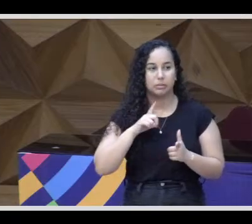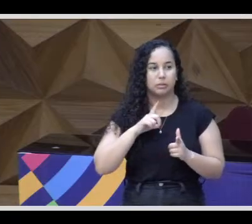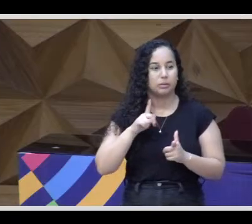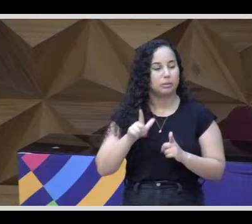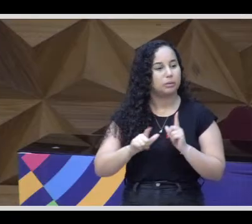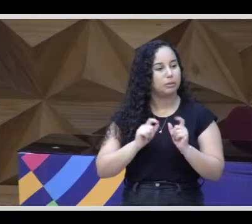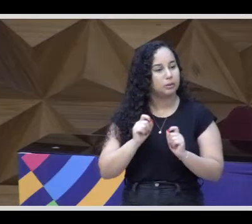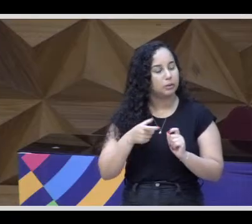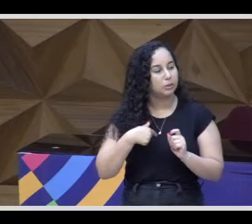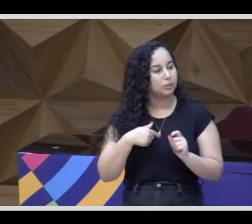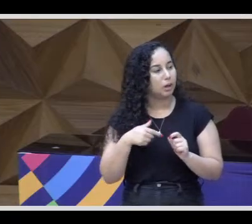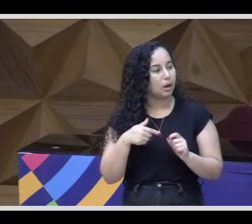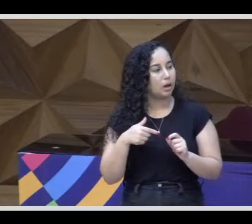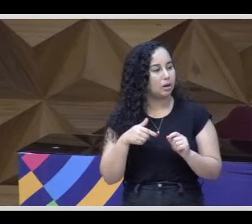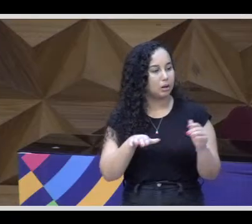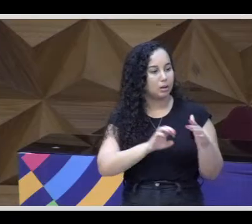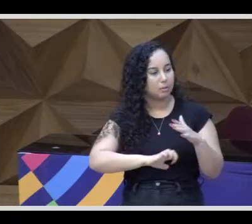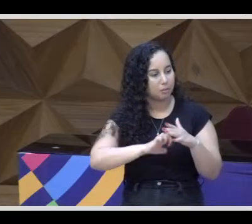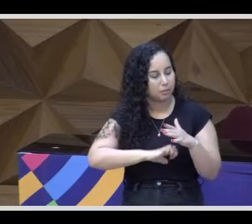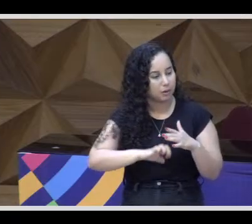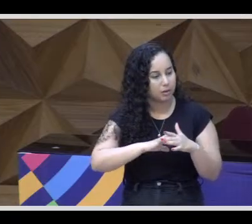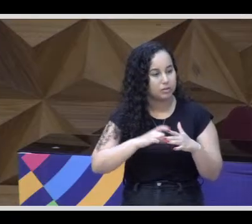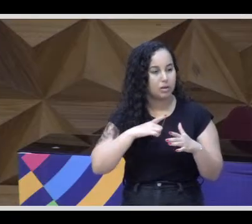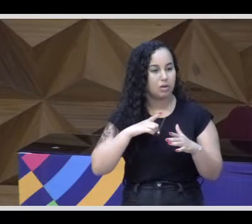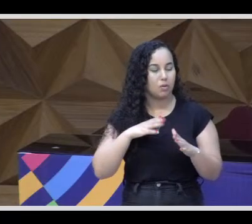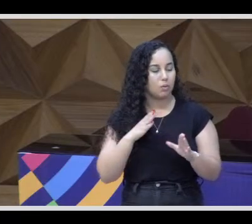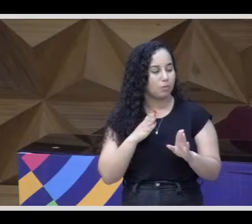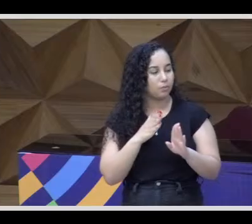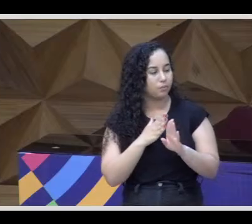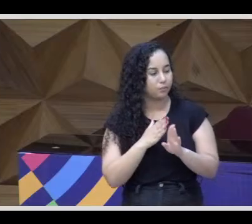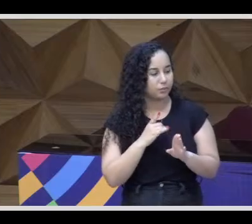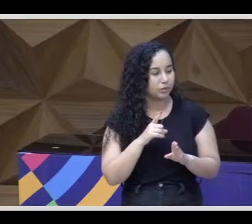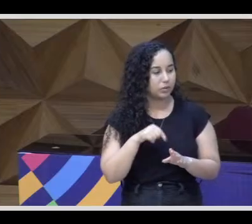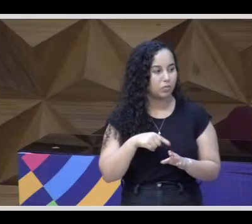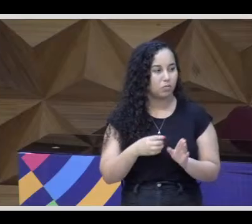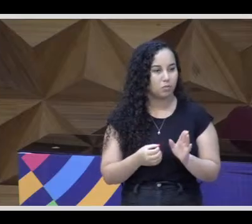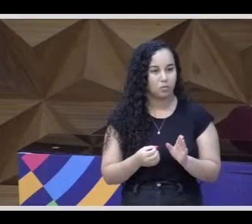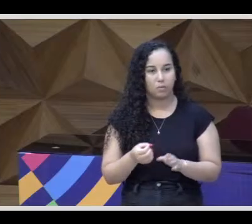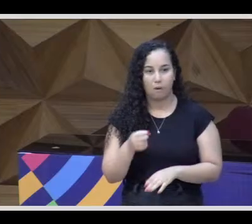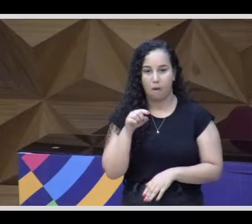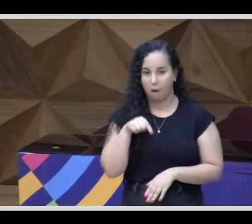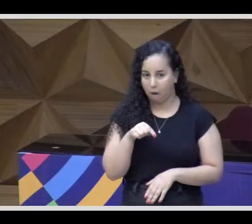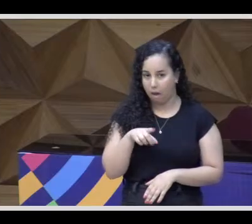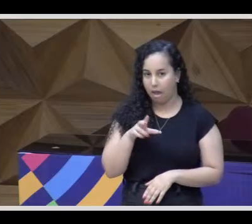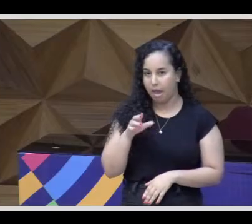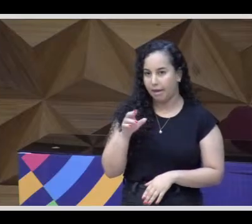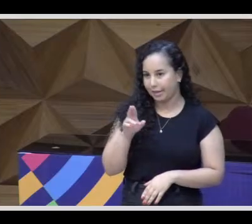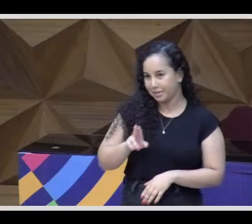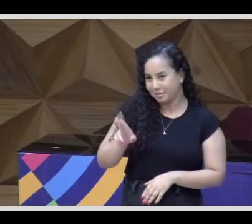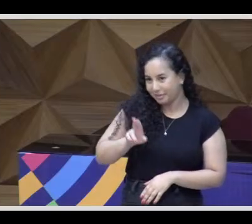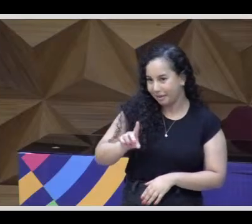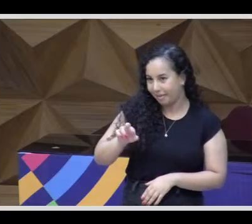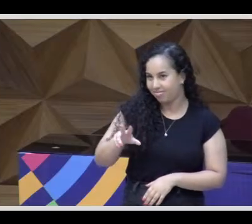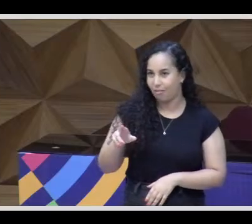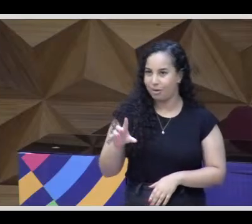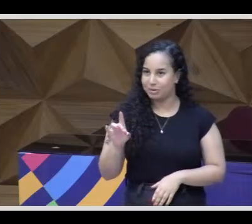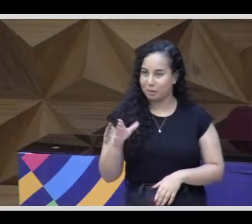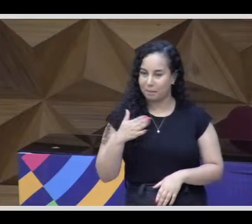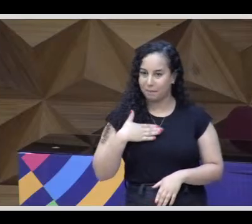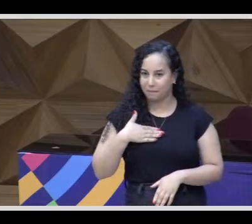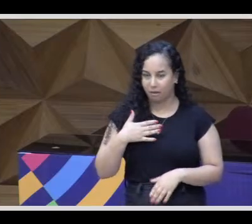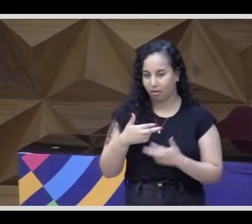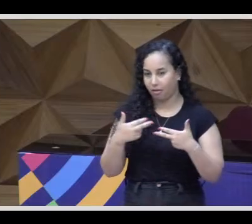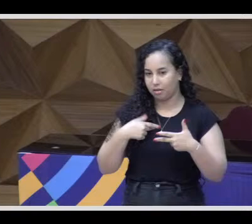did in the company I founded in Brazil, was useful, not only for regular citizens, but